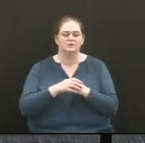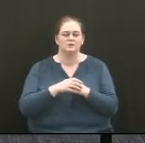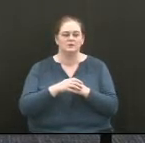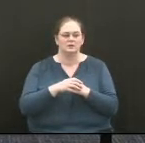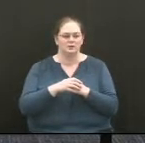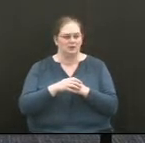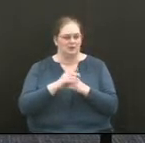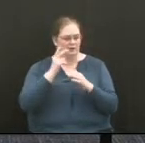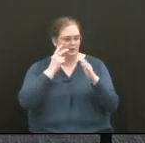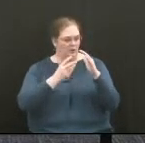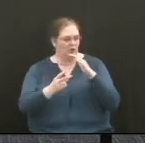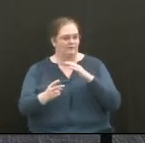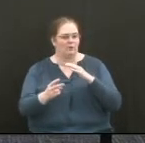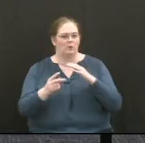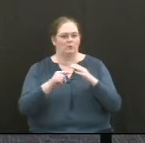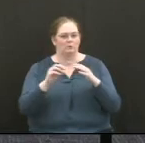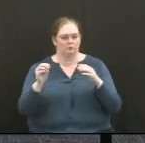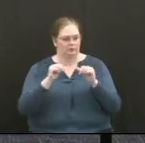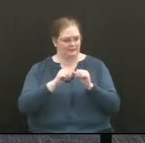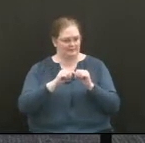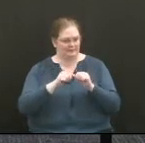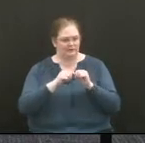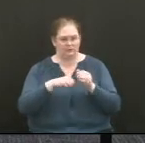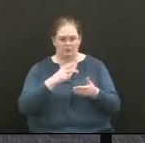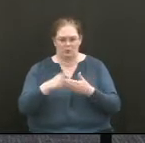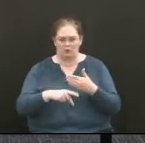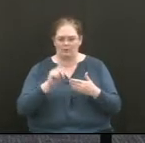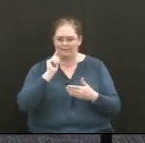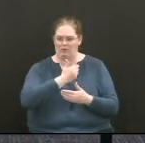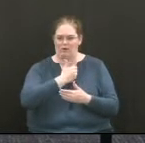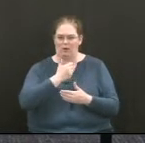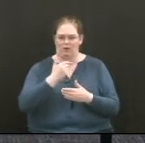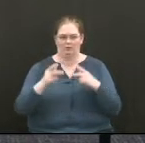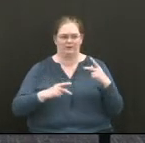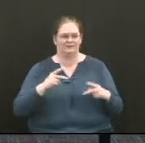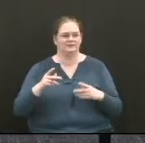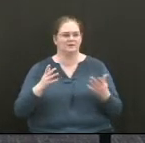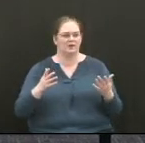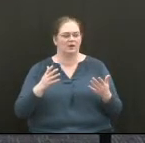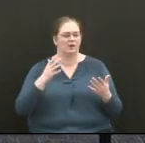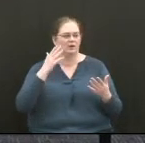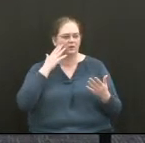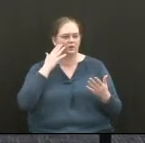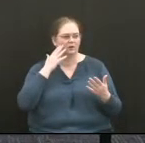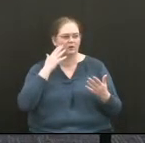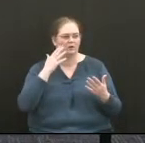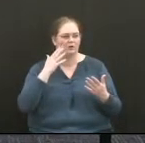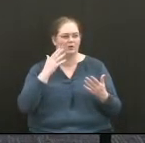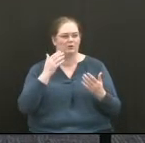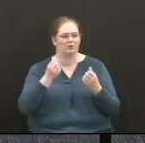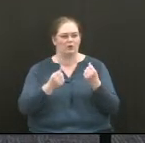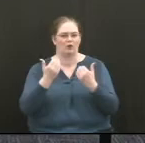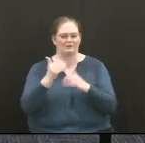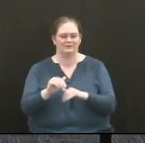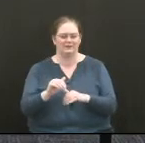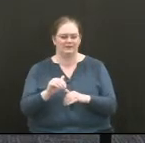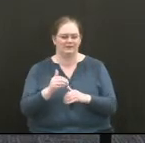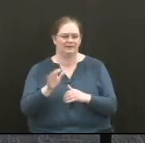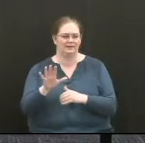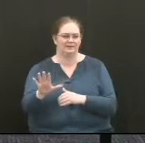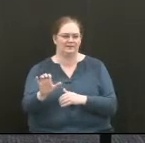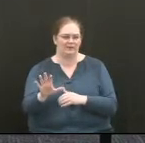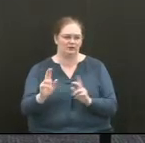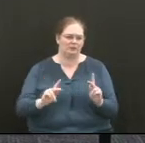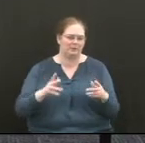we look forward to continuing that program for our residents, although the car's limit is 500 people.